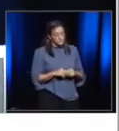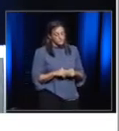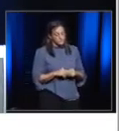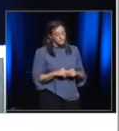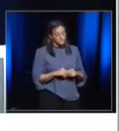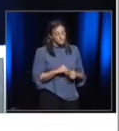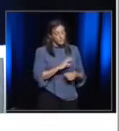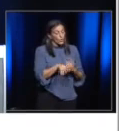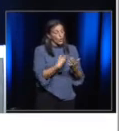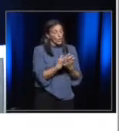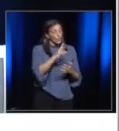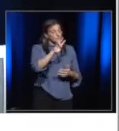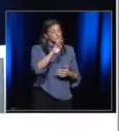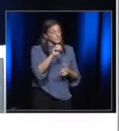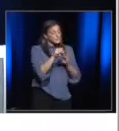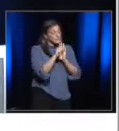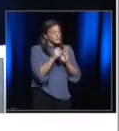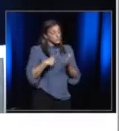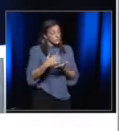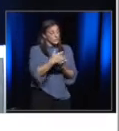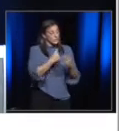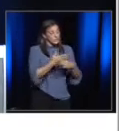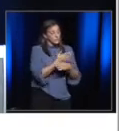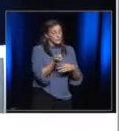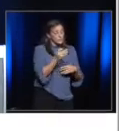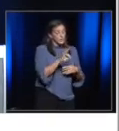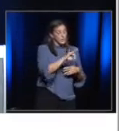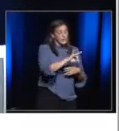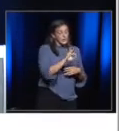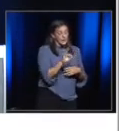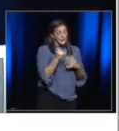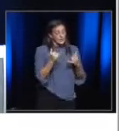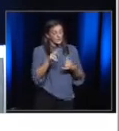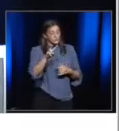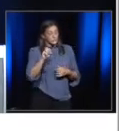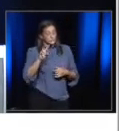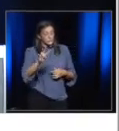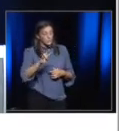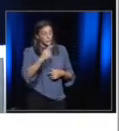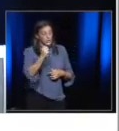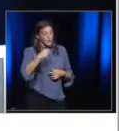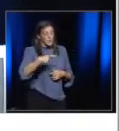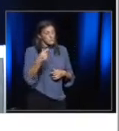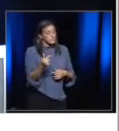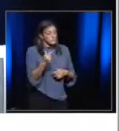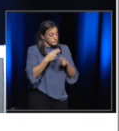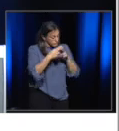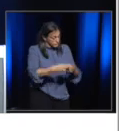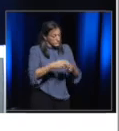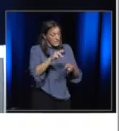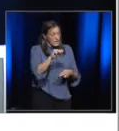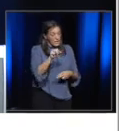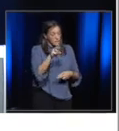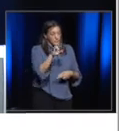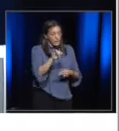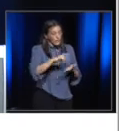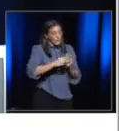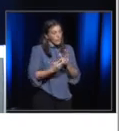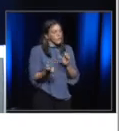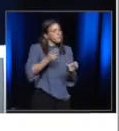All 70 samples collected between 1989 and 2007 were haplotype G, Māui dolphins, and then they got some